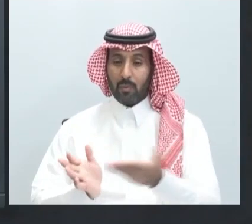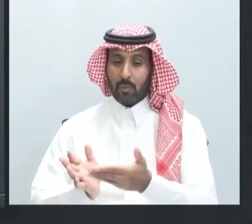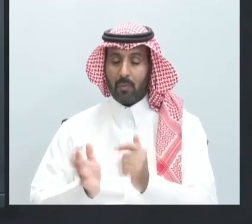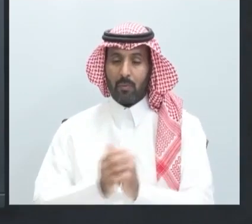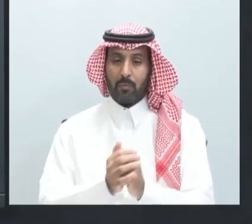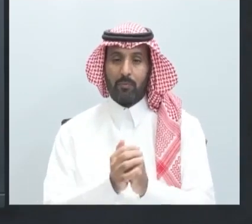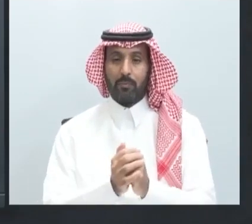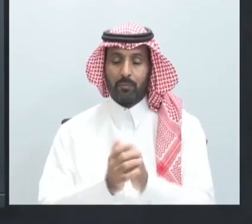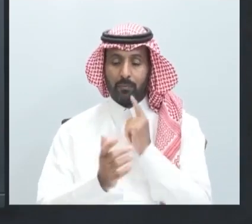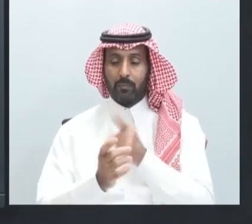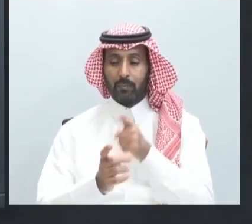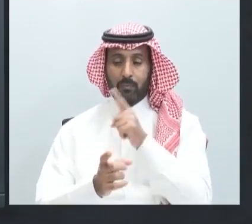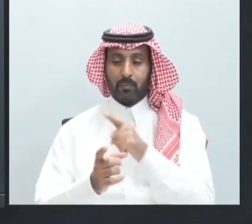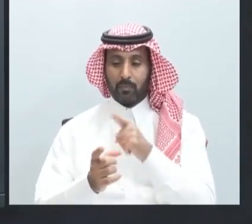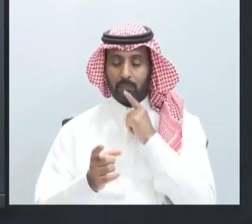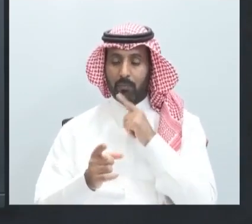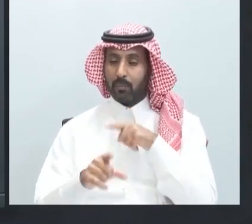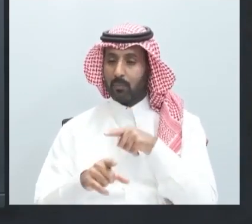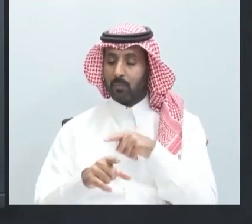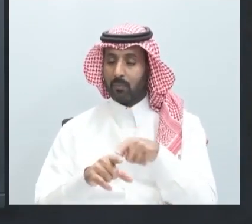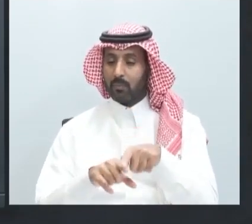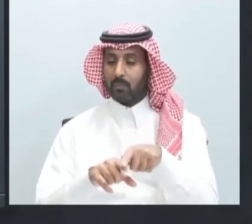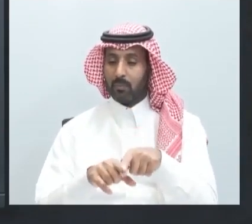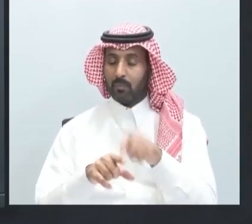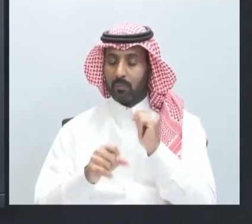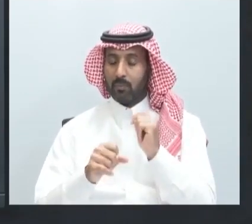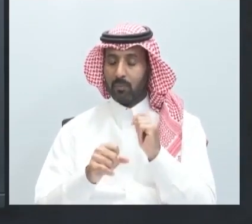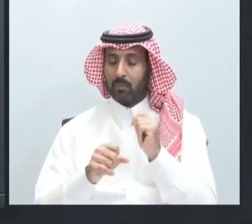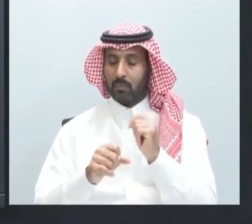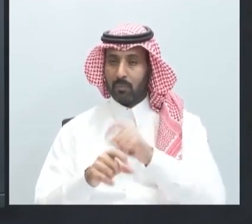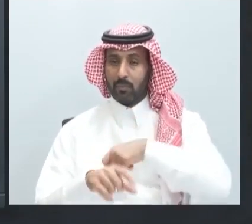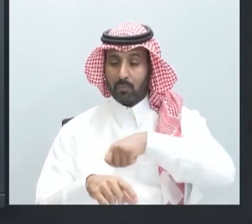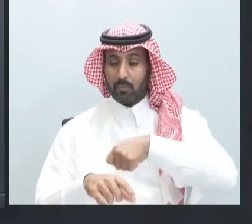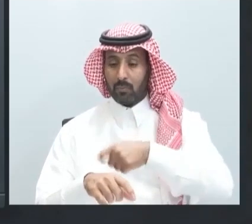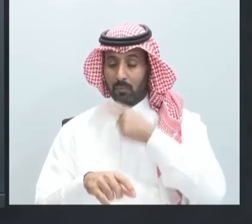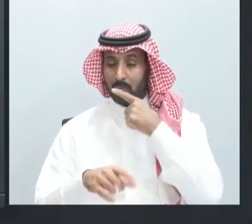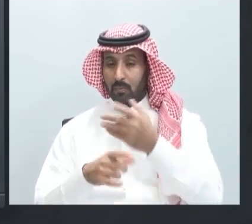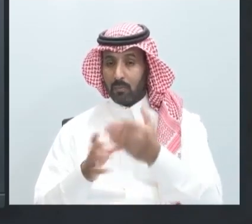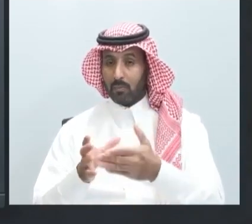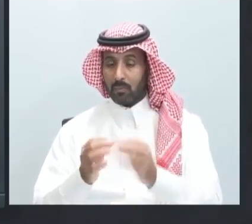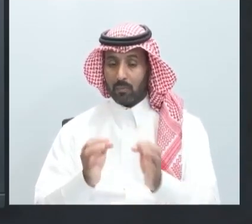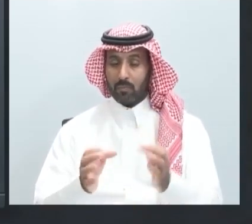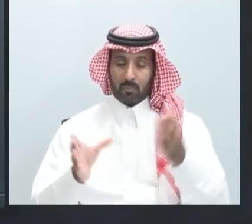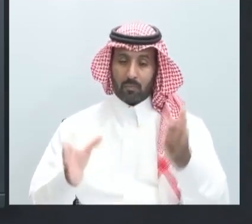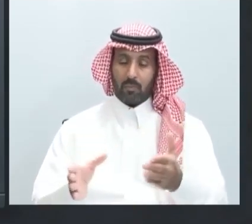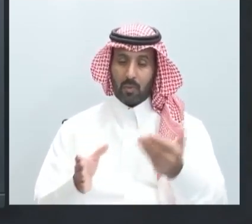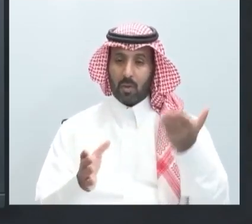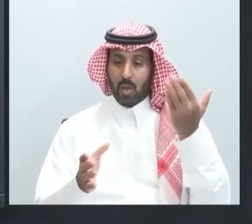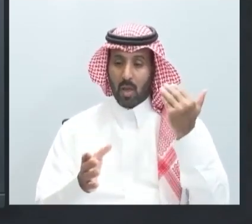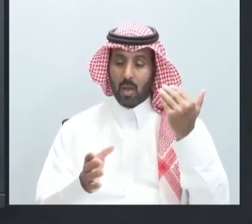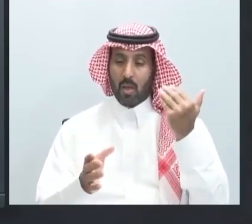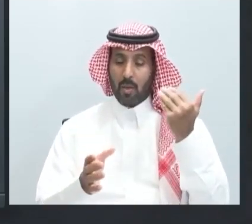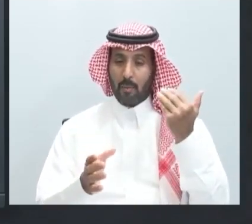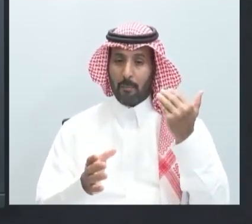you're asking your friend, why can't we make a cake before they arrive? And use the word time. Use the word time